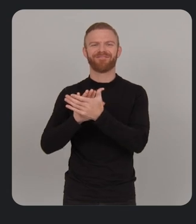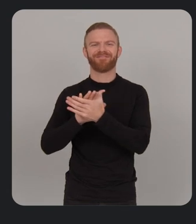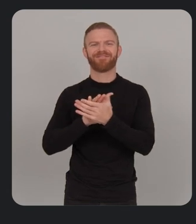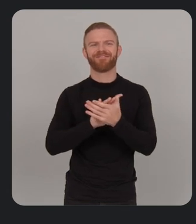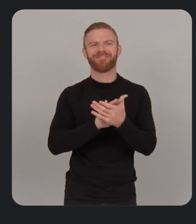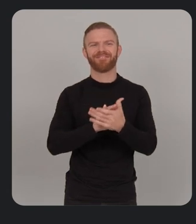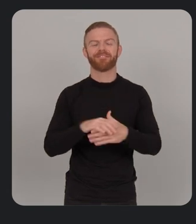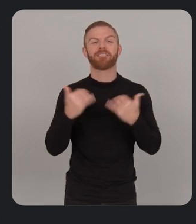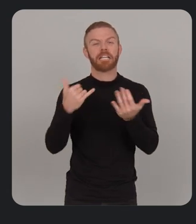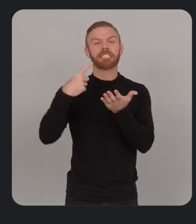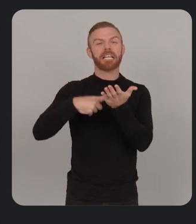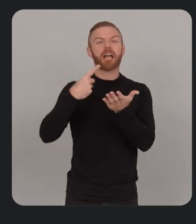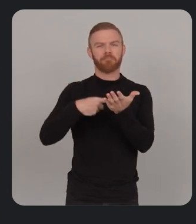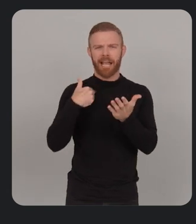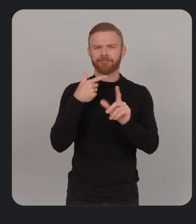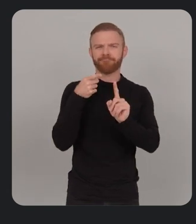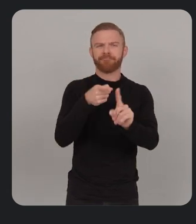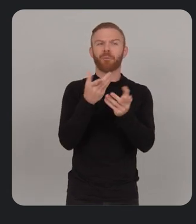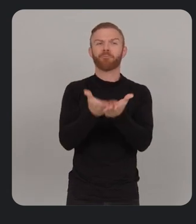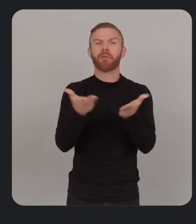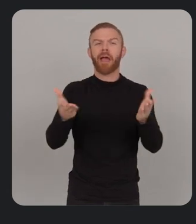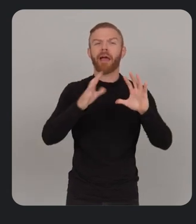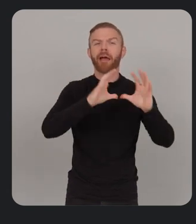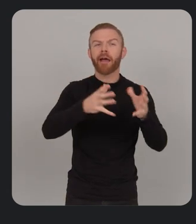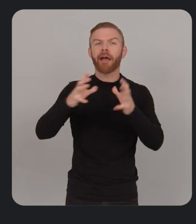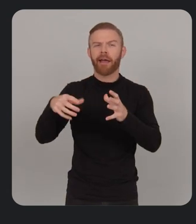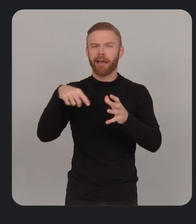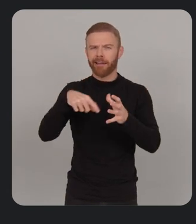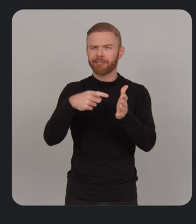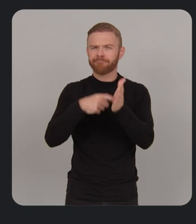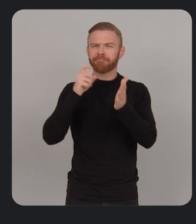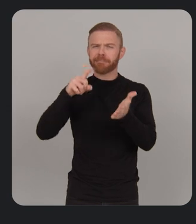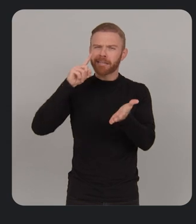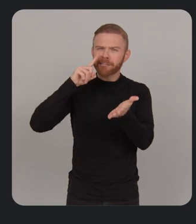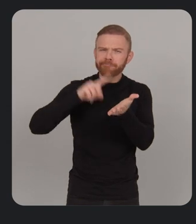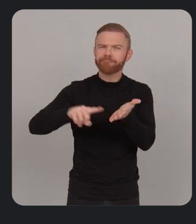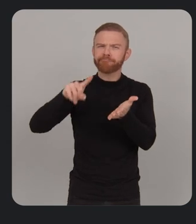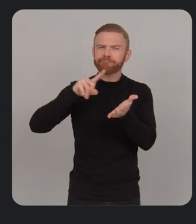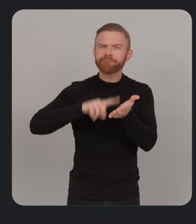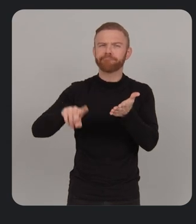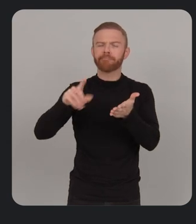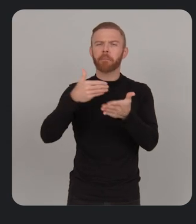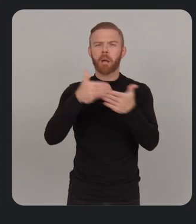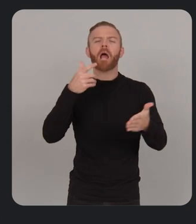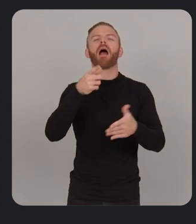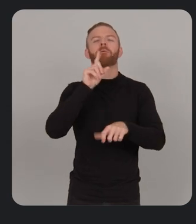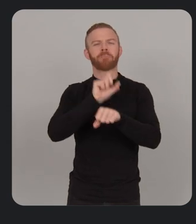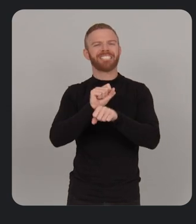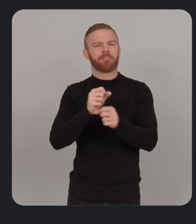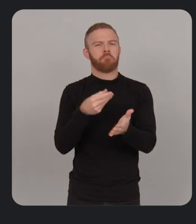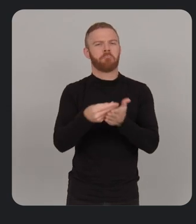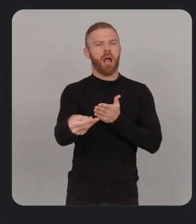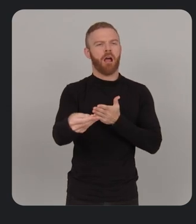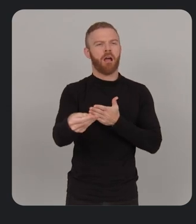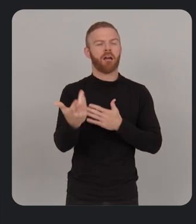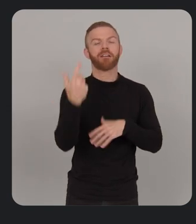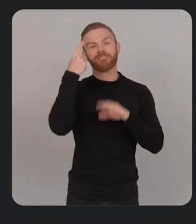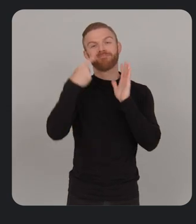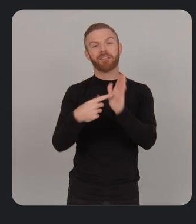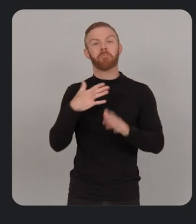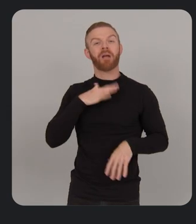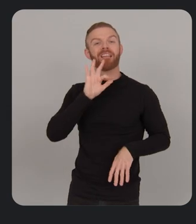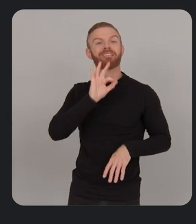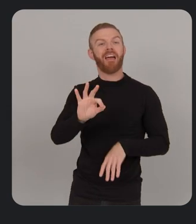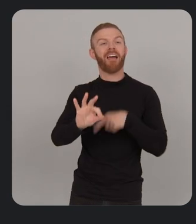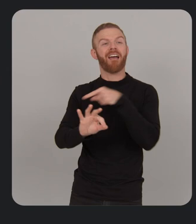now sometimes there are certain product categories that require a lot more research before you know what to buy for example when my nine